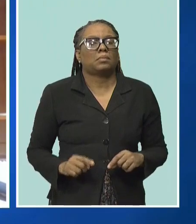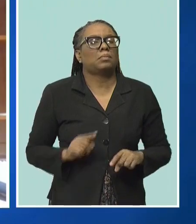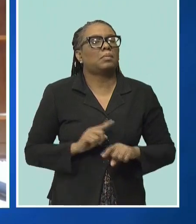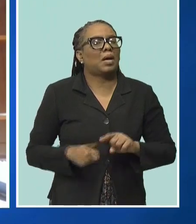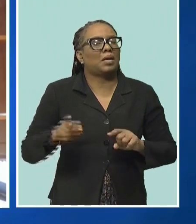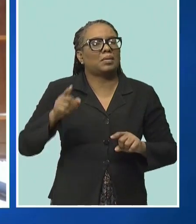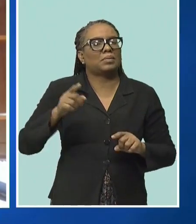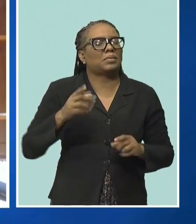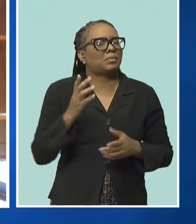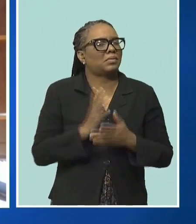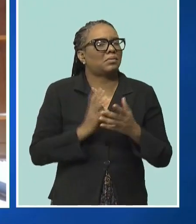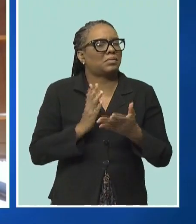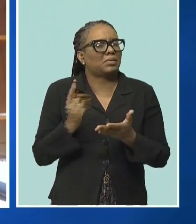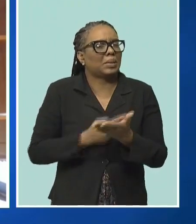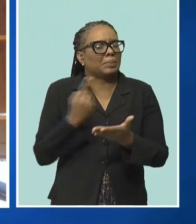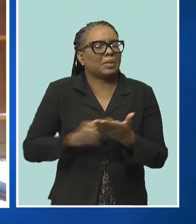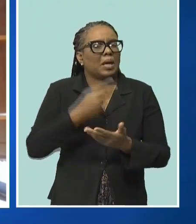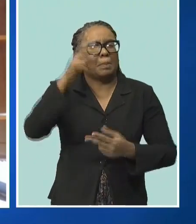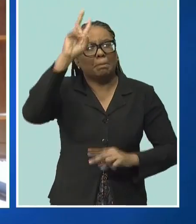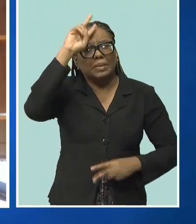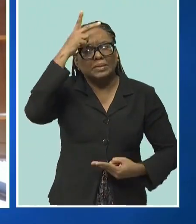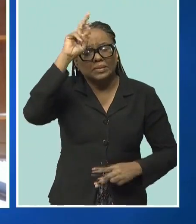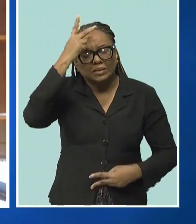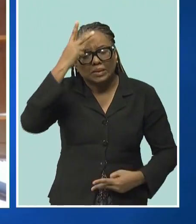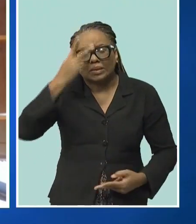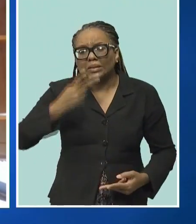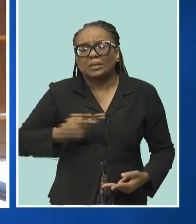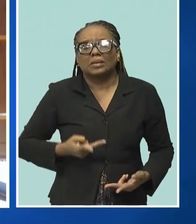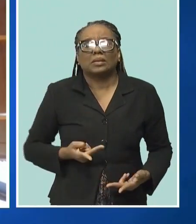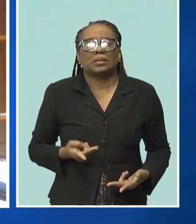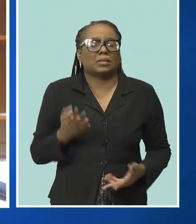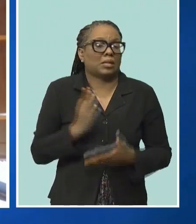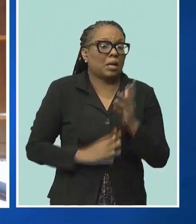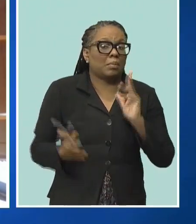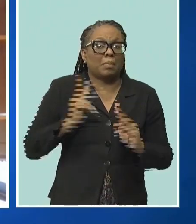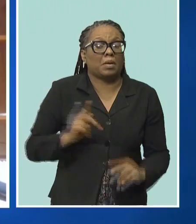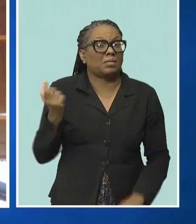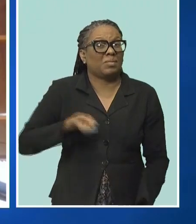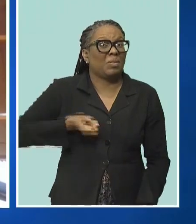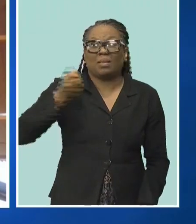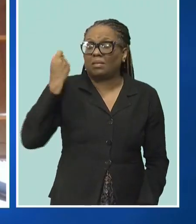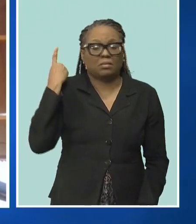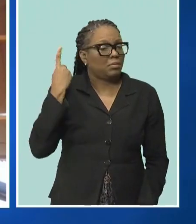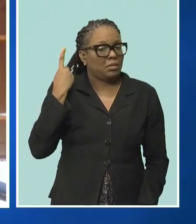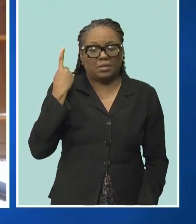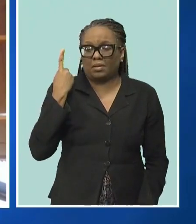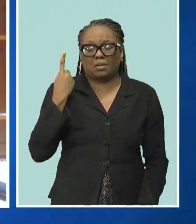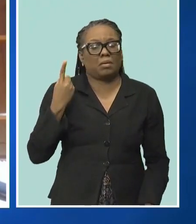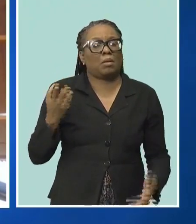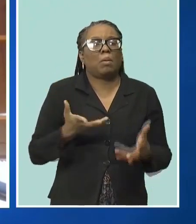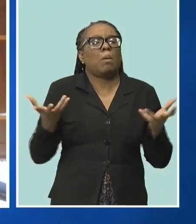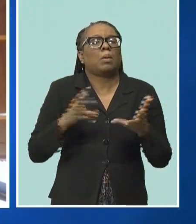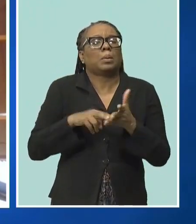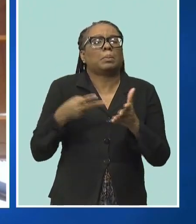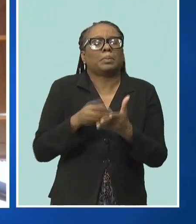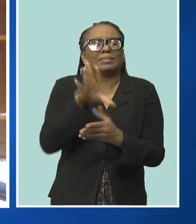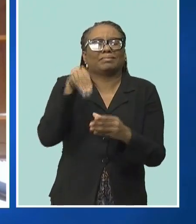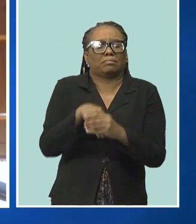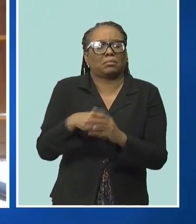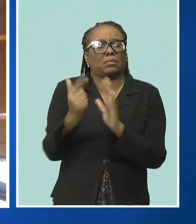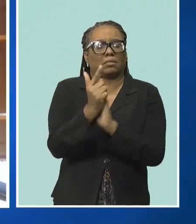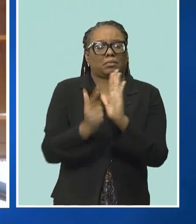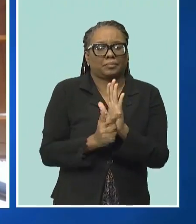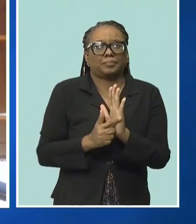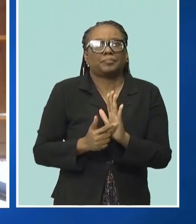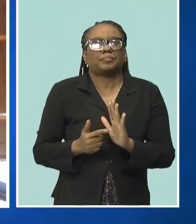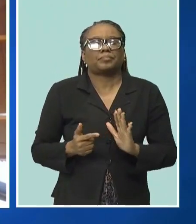misunderstanding over what this actually meant or what it means in the legislation. So that there is